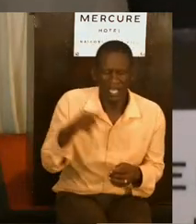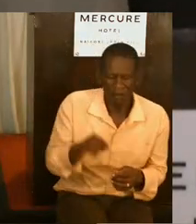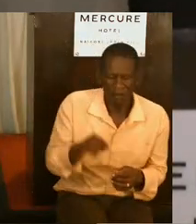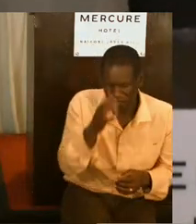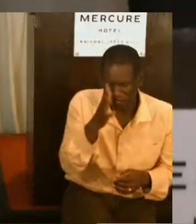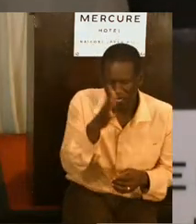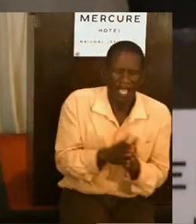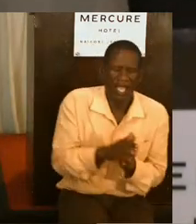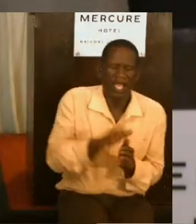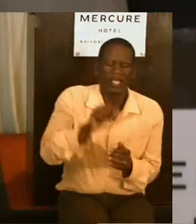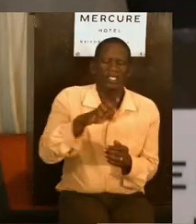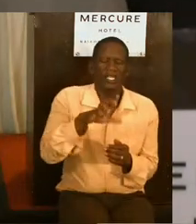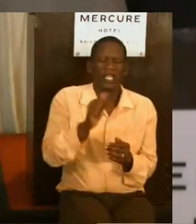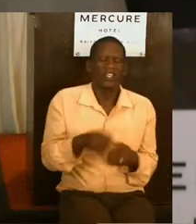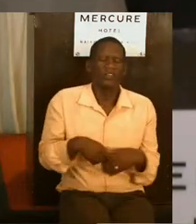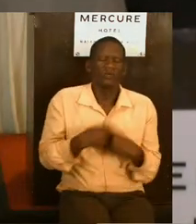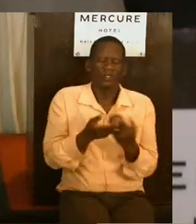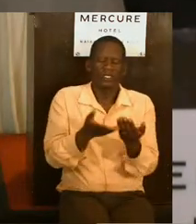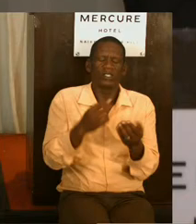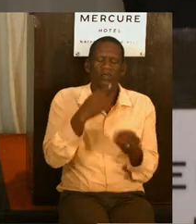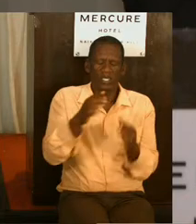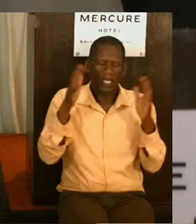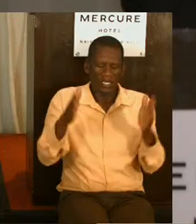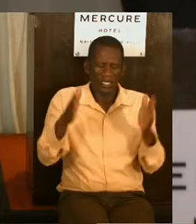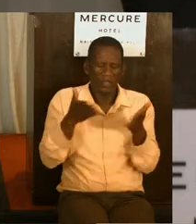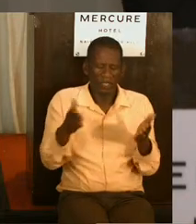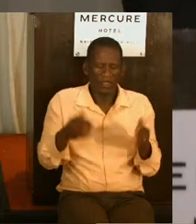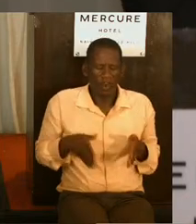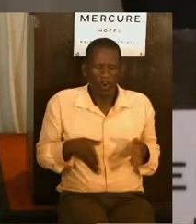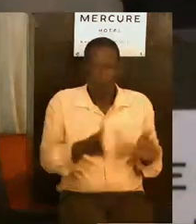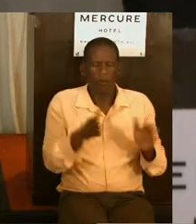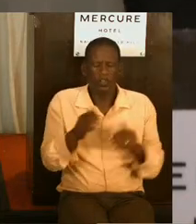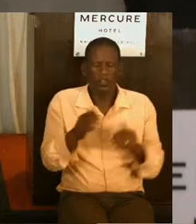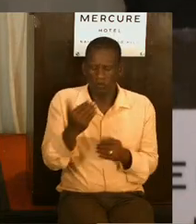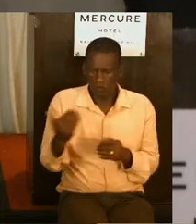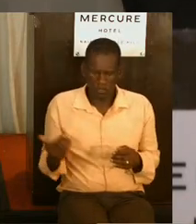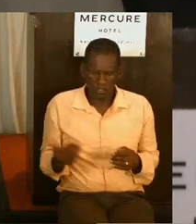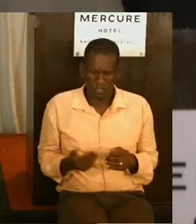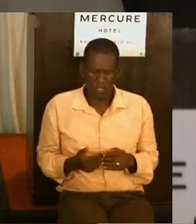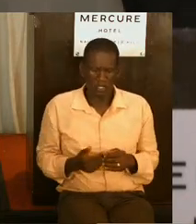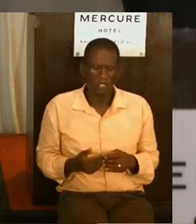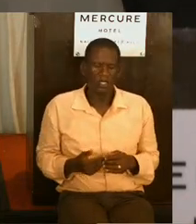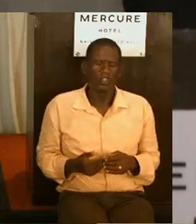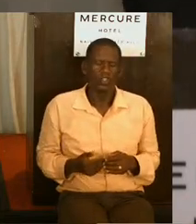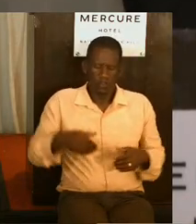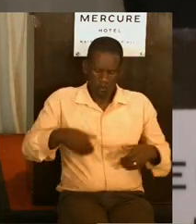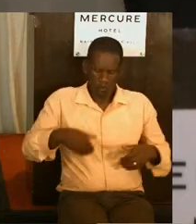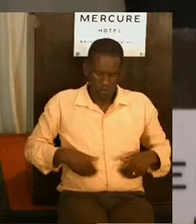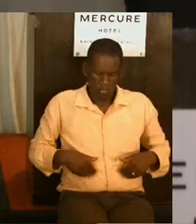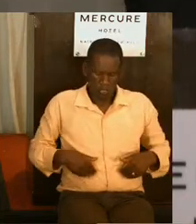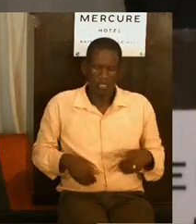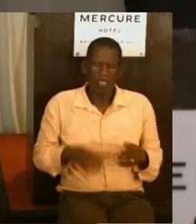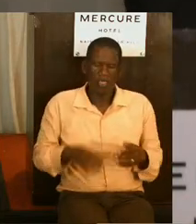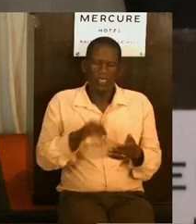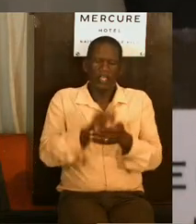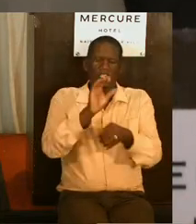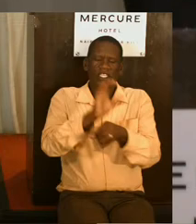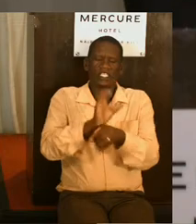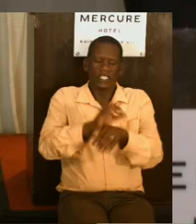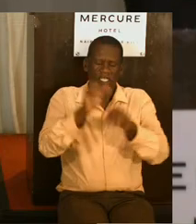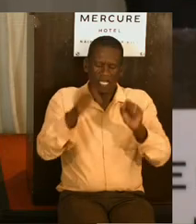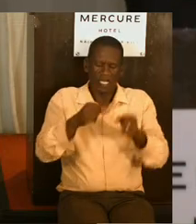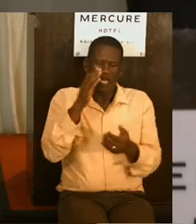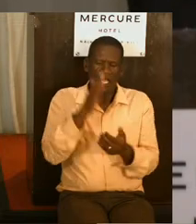and Sheila you've said a great thing that there are opportunities from children uh youth that the church can